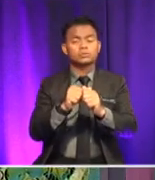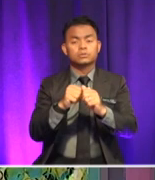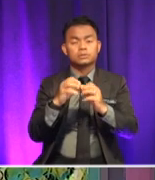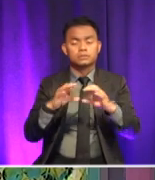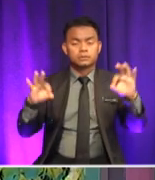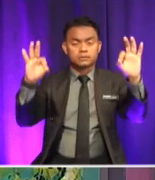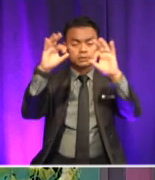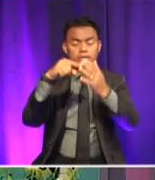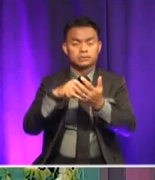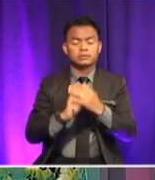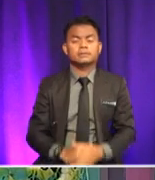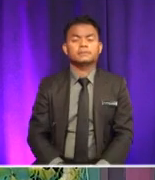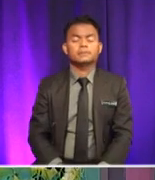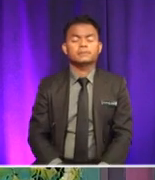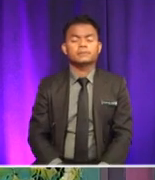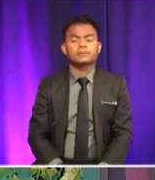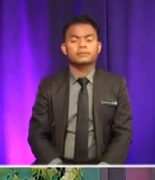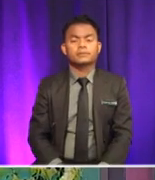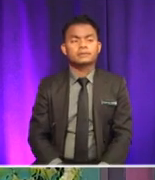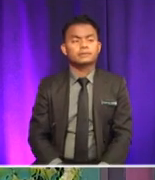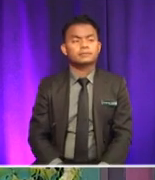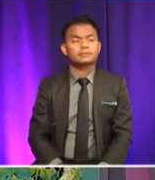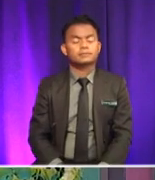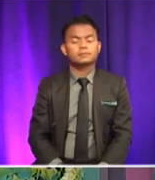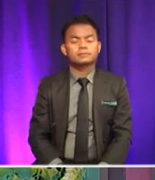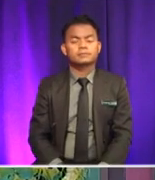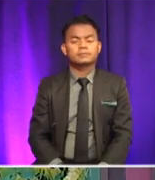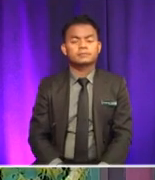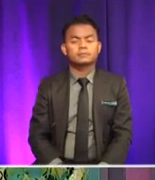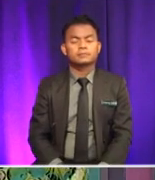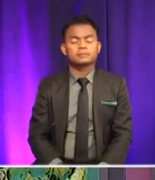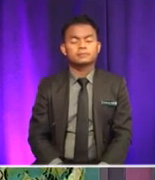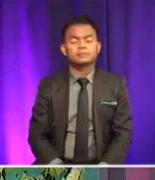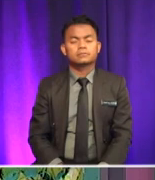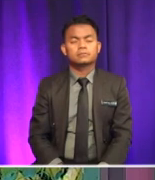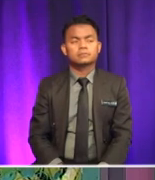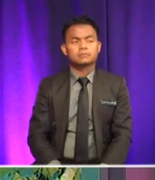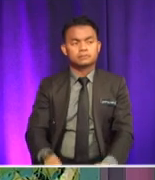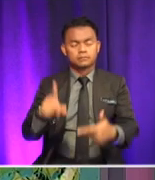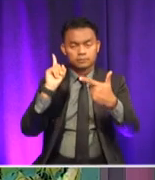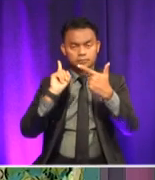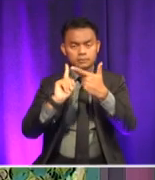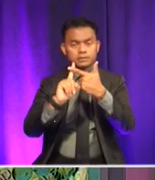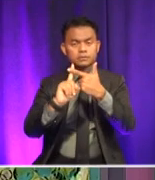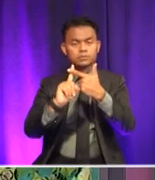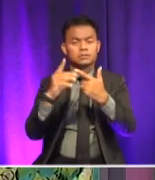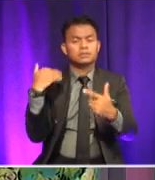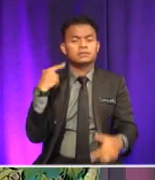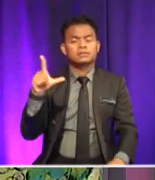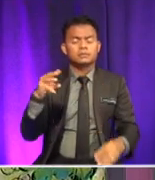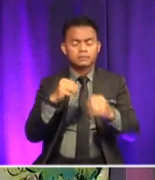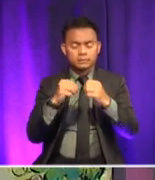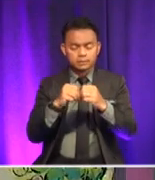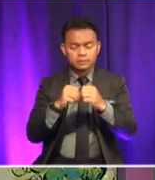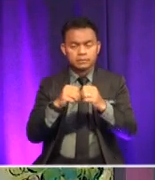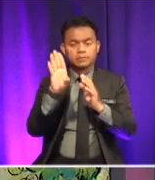with Lani has a contented life but wanted to fly. The second one begins the conflict that she has with the chief rooster